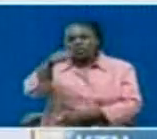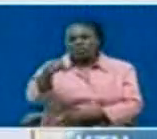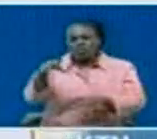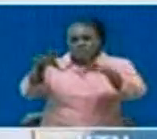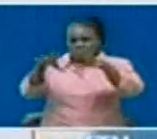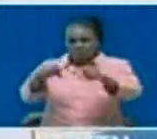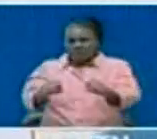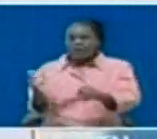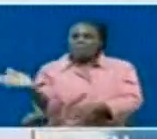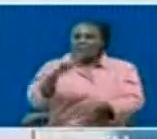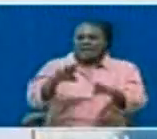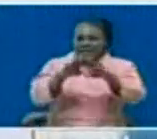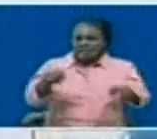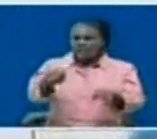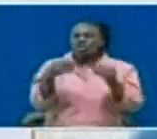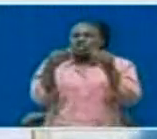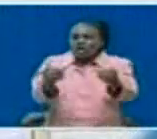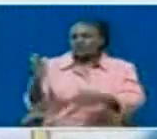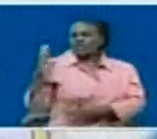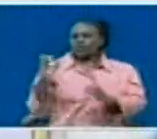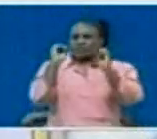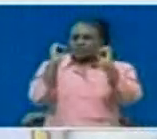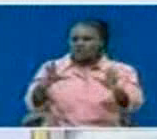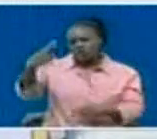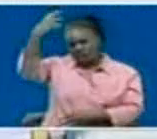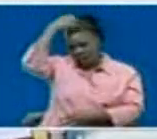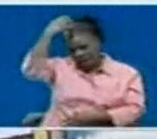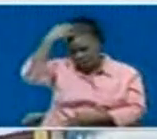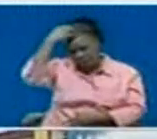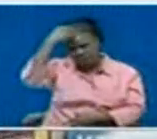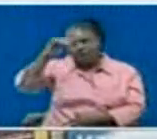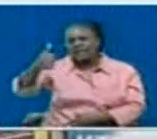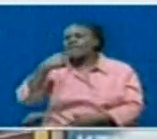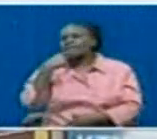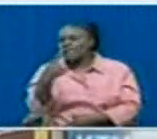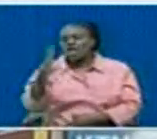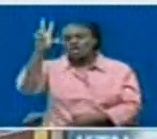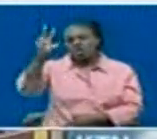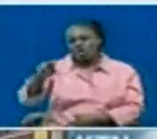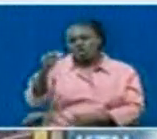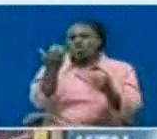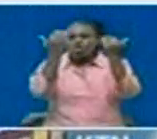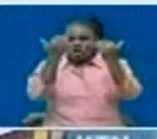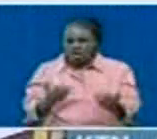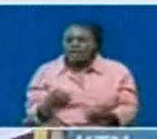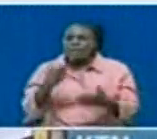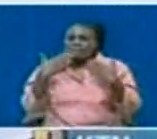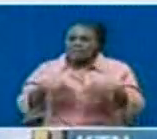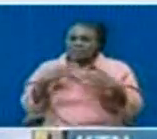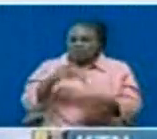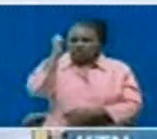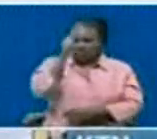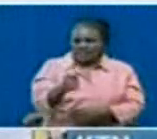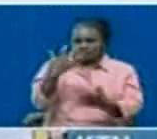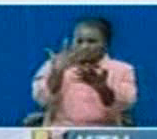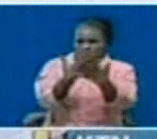Land will end the insecurity in the county of Lamu. Ramadan Muyika says, no, we need people to be charged for arson, murder